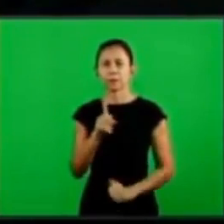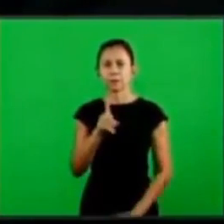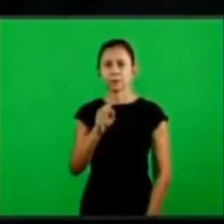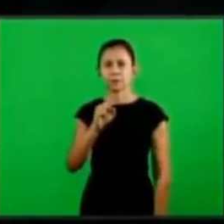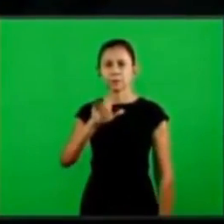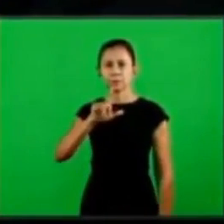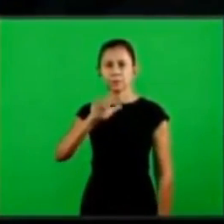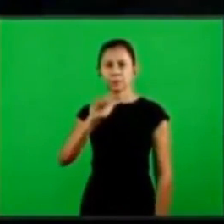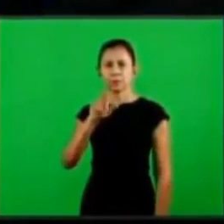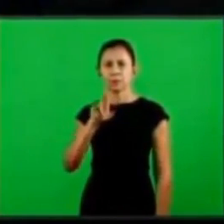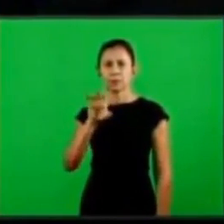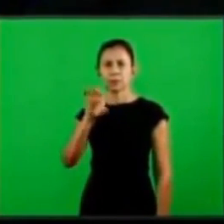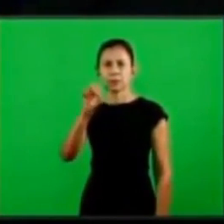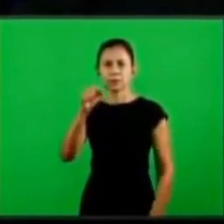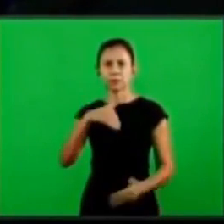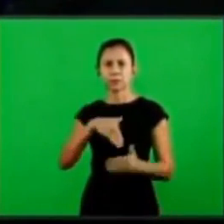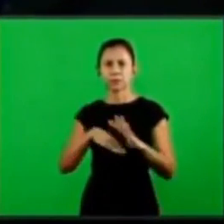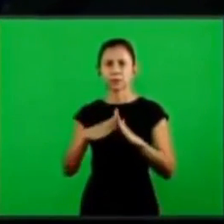subject.